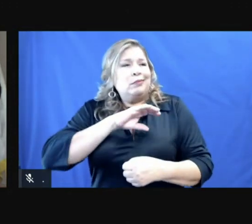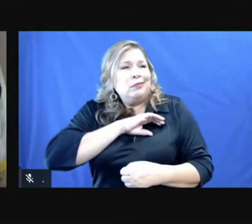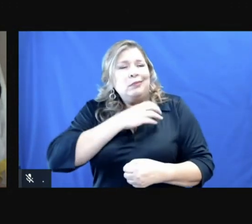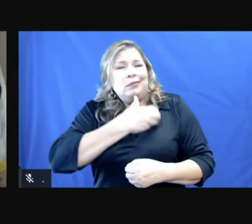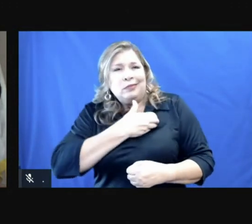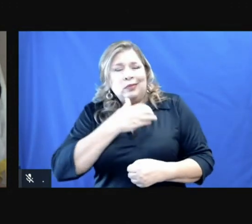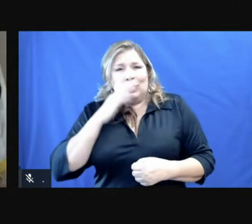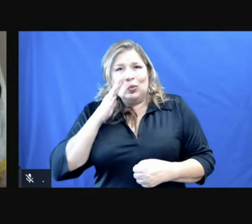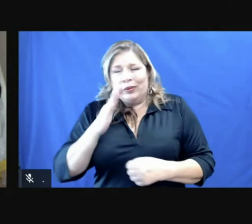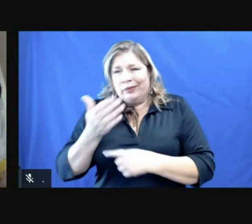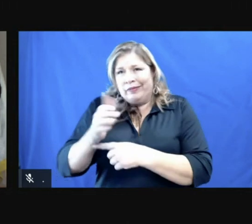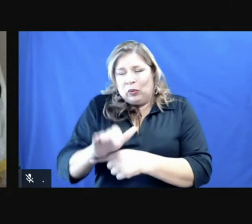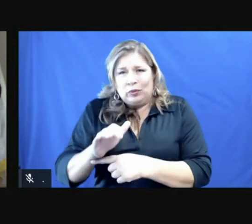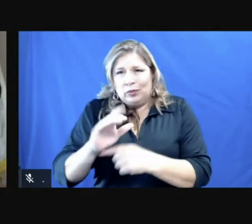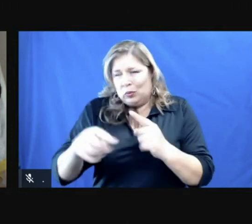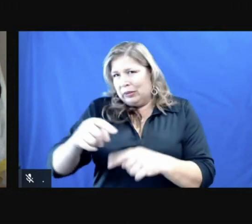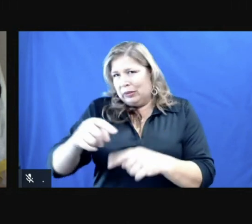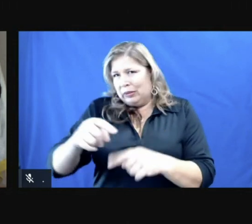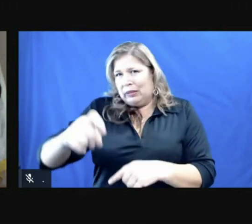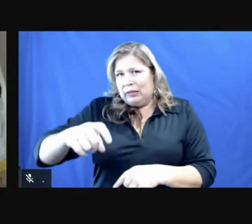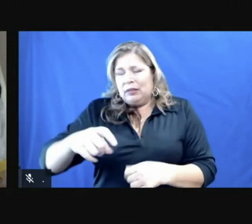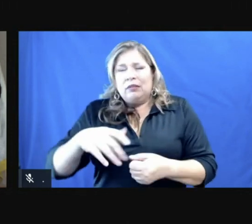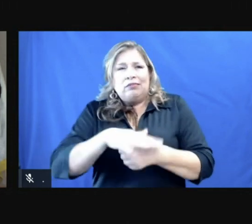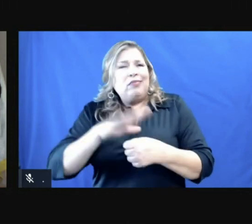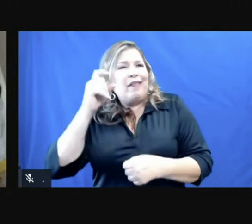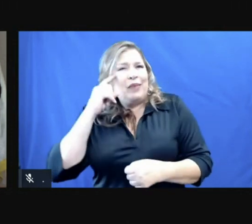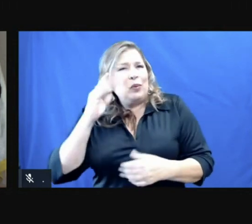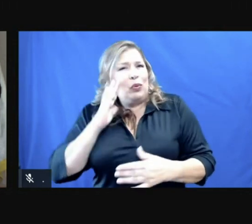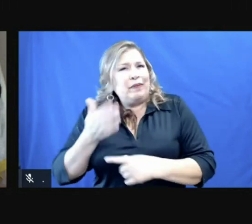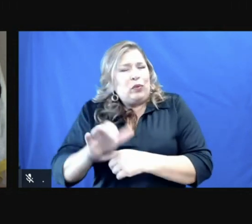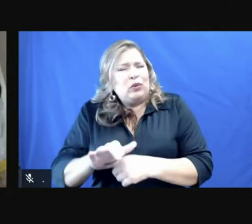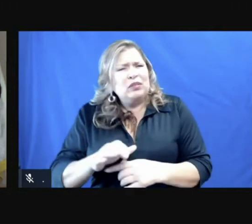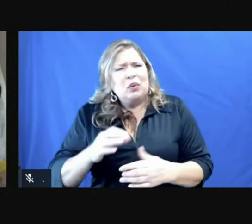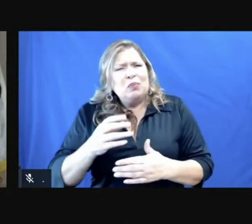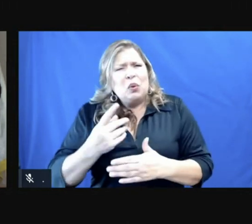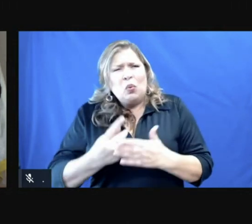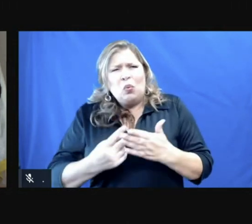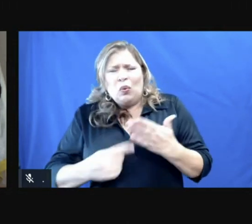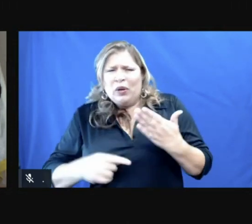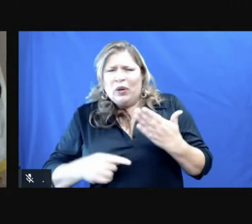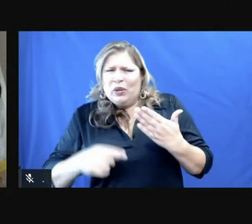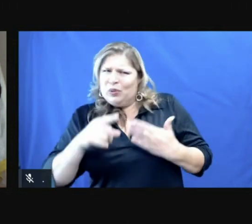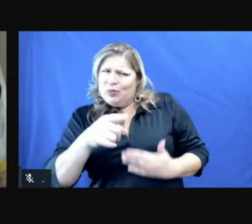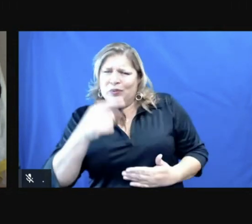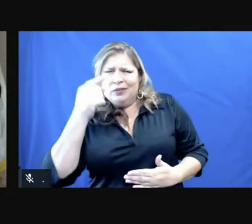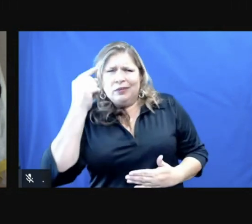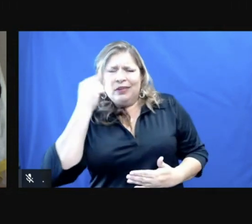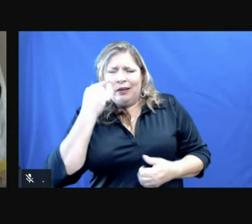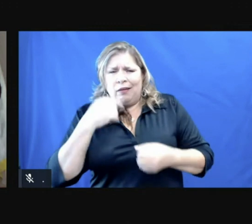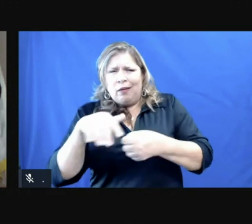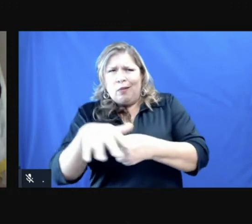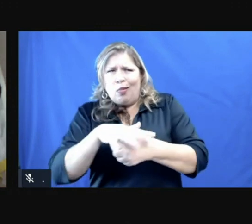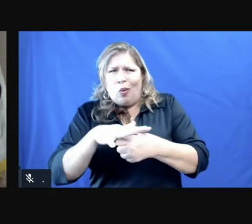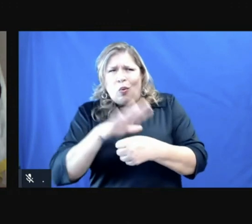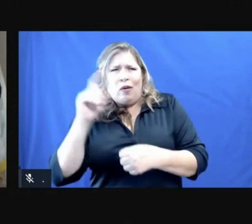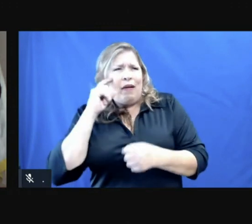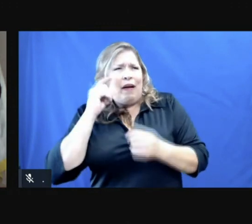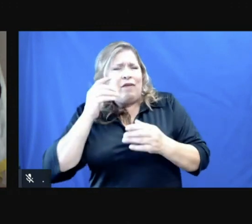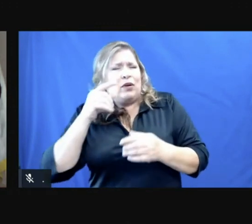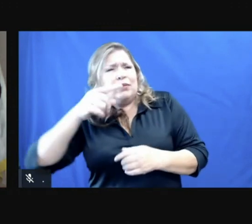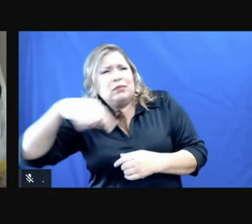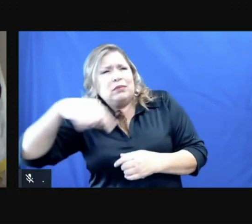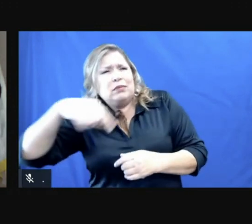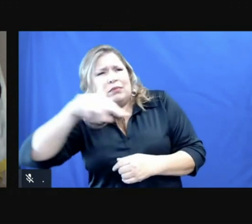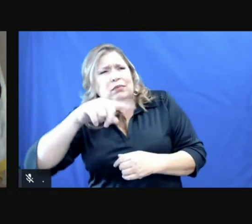more clarity on what you think that would actually look like. What is the point at which you think local governments need to step